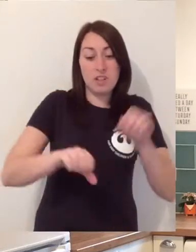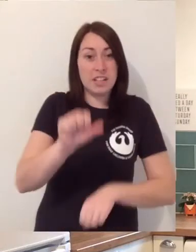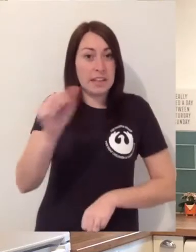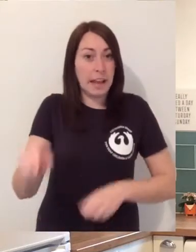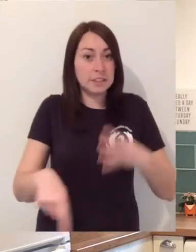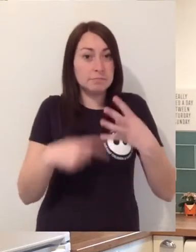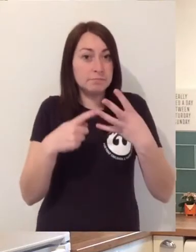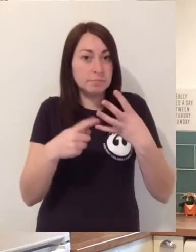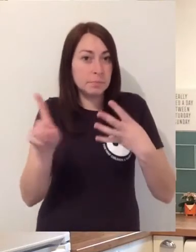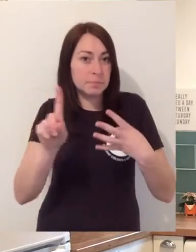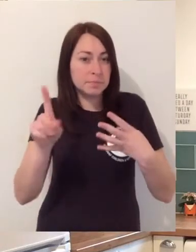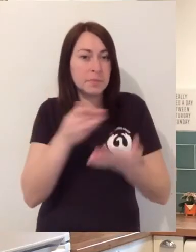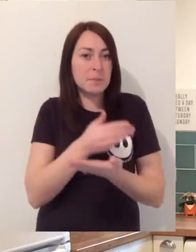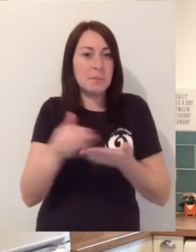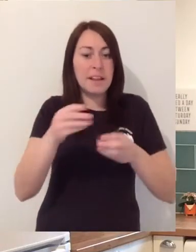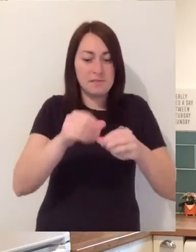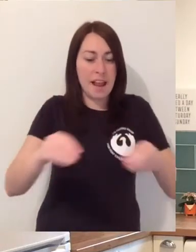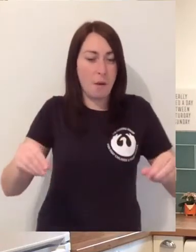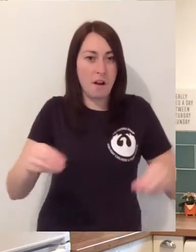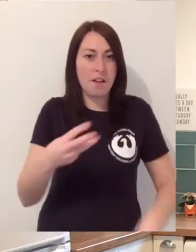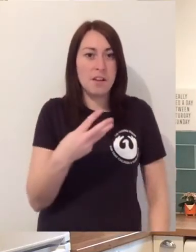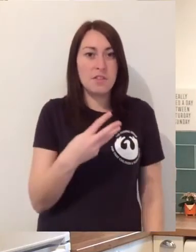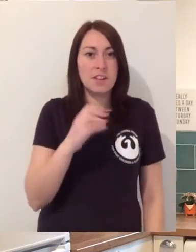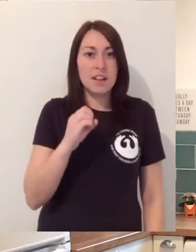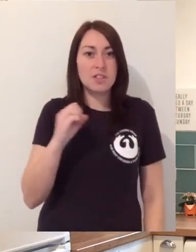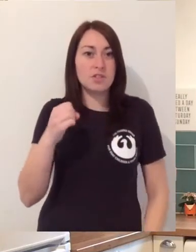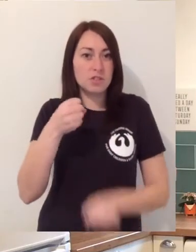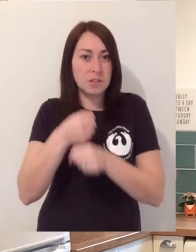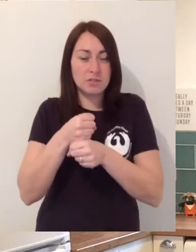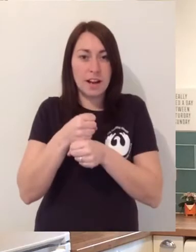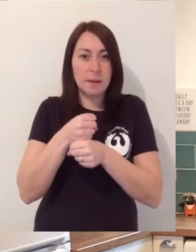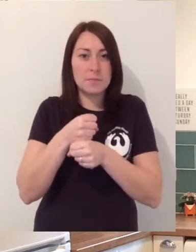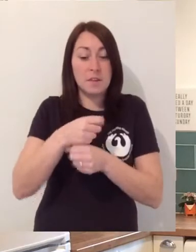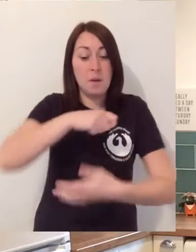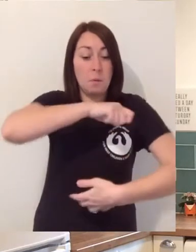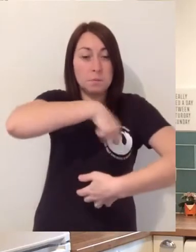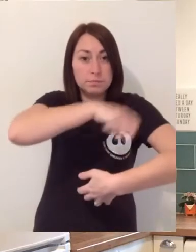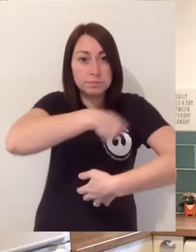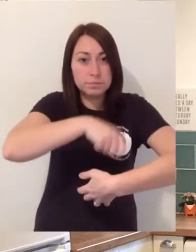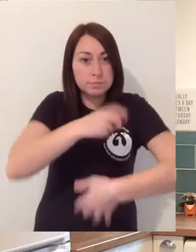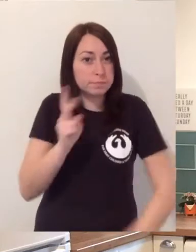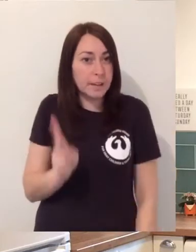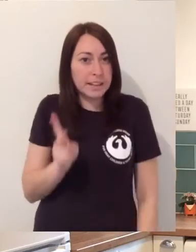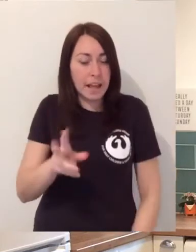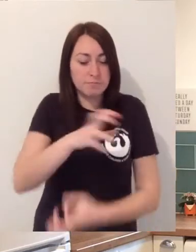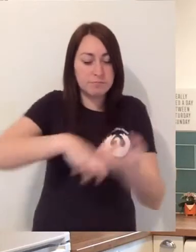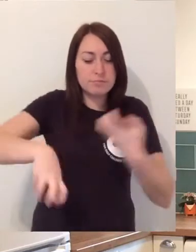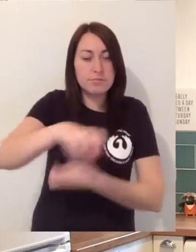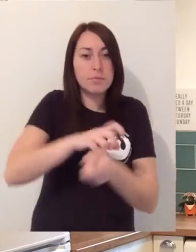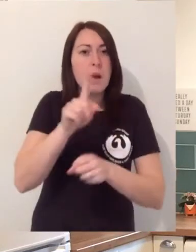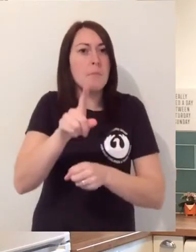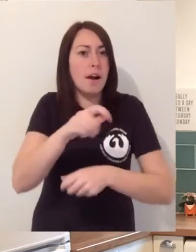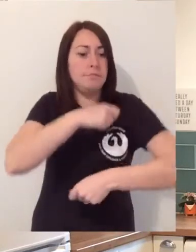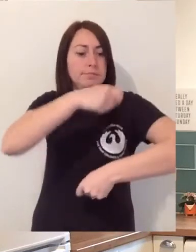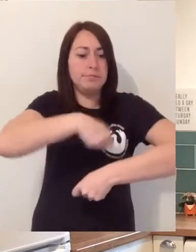Now the next ingredient is going to be plain flour. You need 300 grams of this, and we're going to use our whisk again to mix that all together,